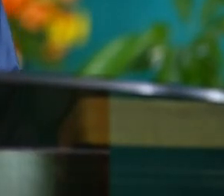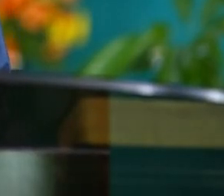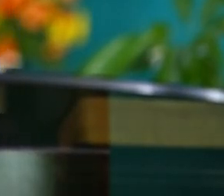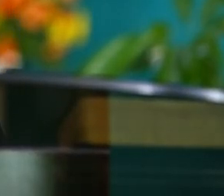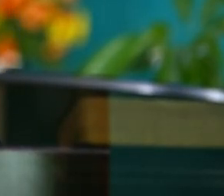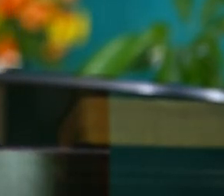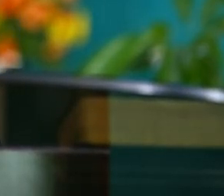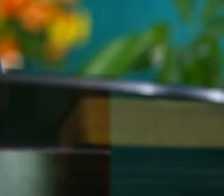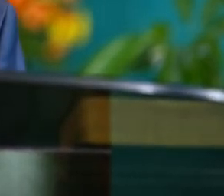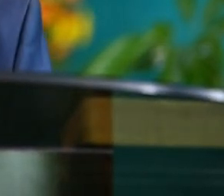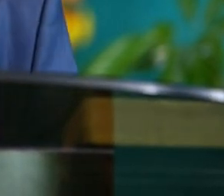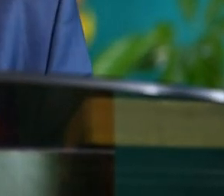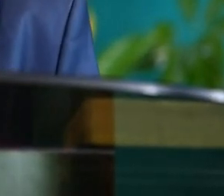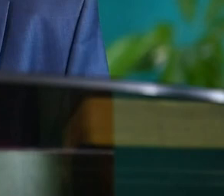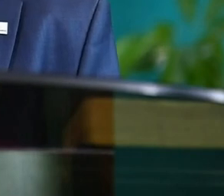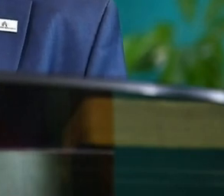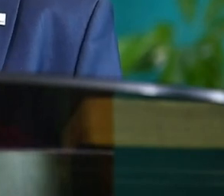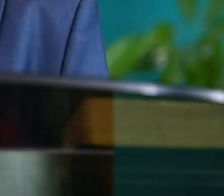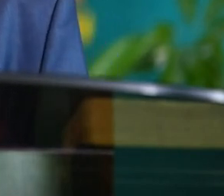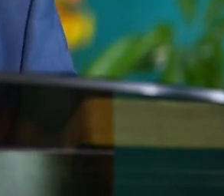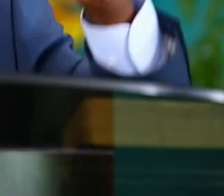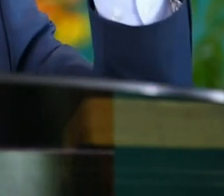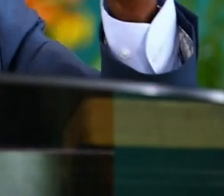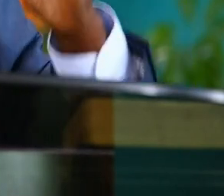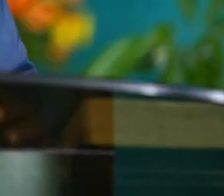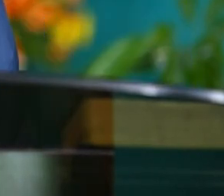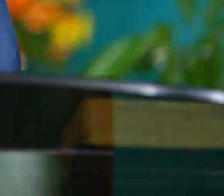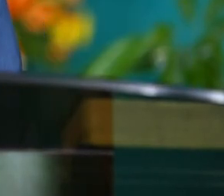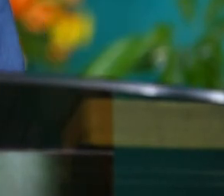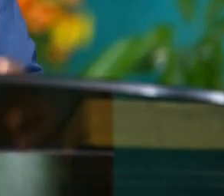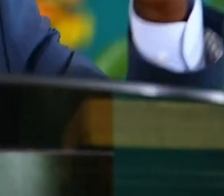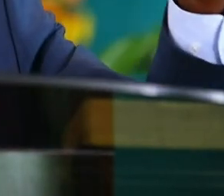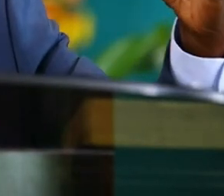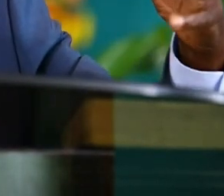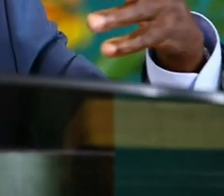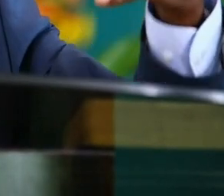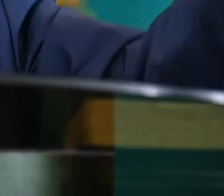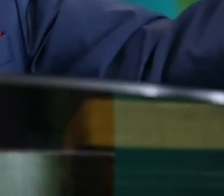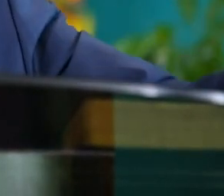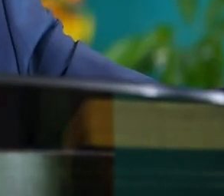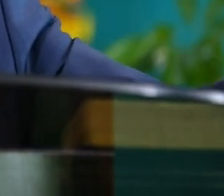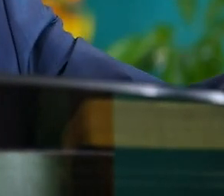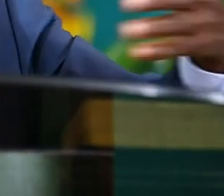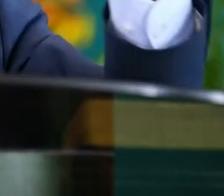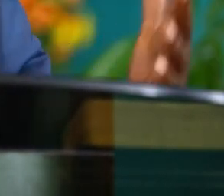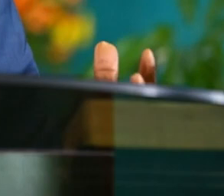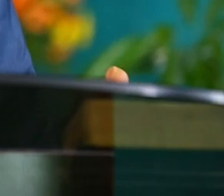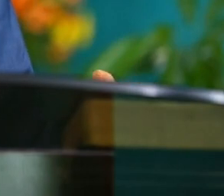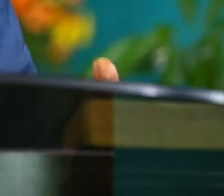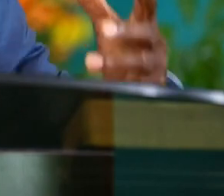followed him. If all of us followed this method of our Lord Jesus Christ, evangelism would be easy